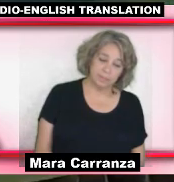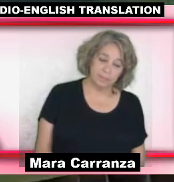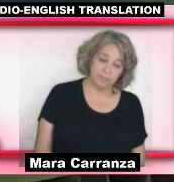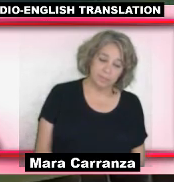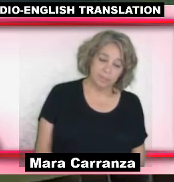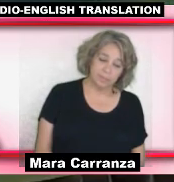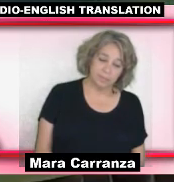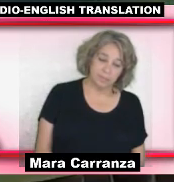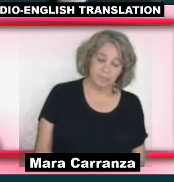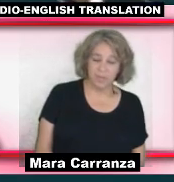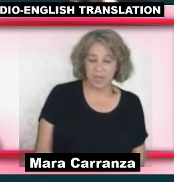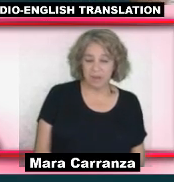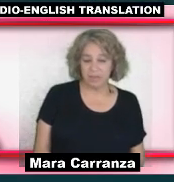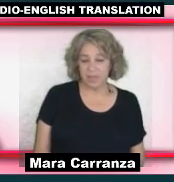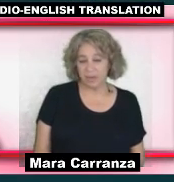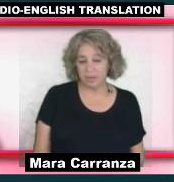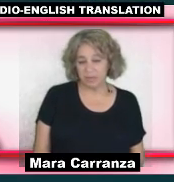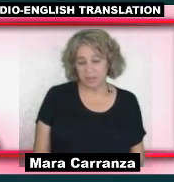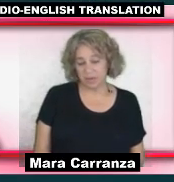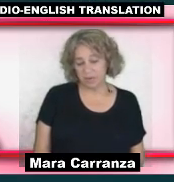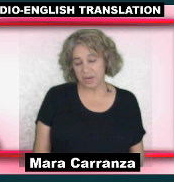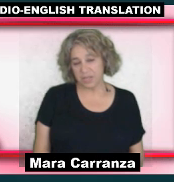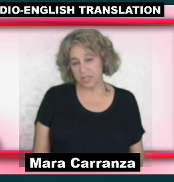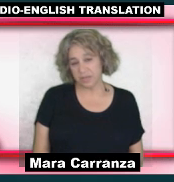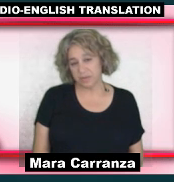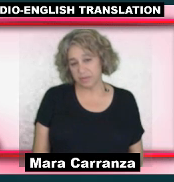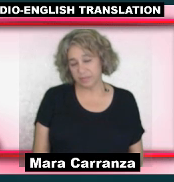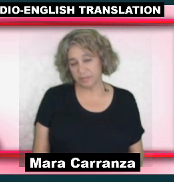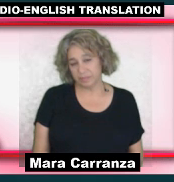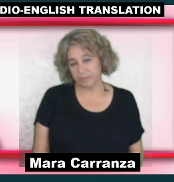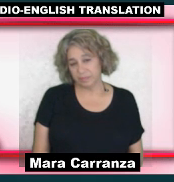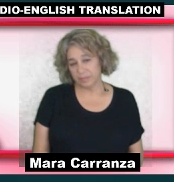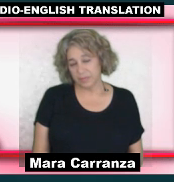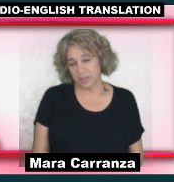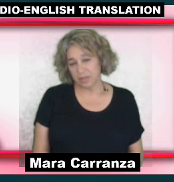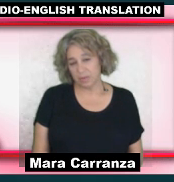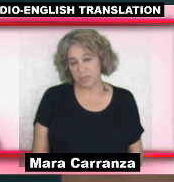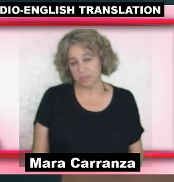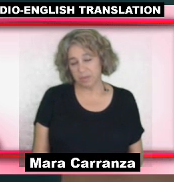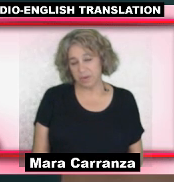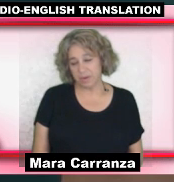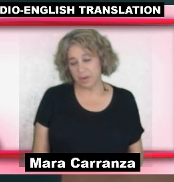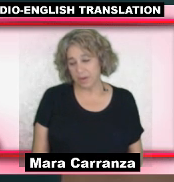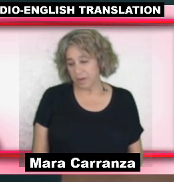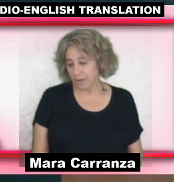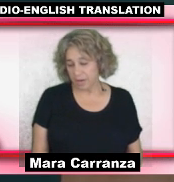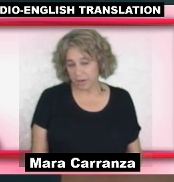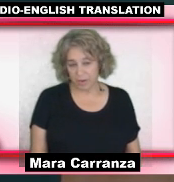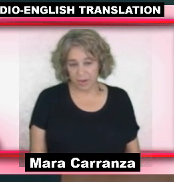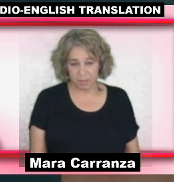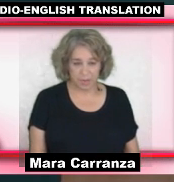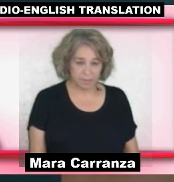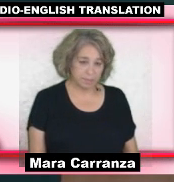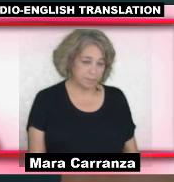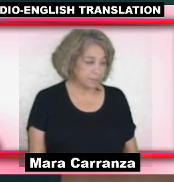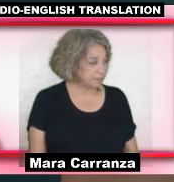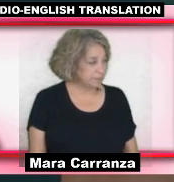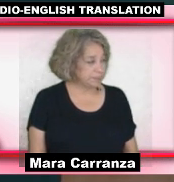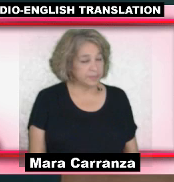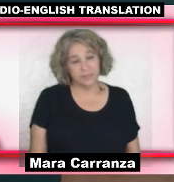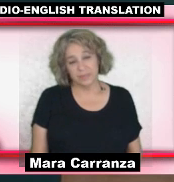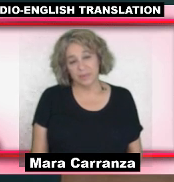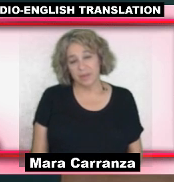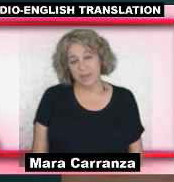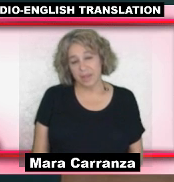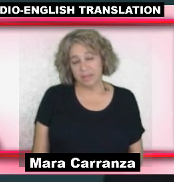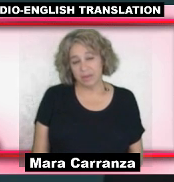todo va de acuerdo but everything goes according to what's been agreed upon. Y hay